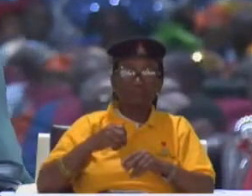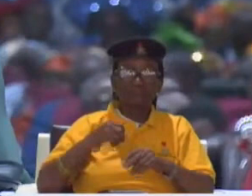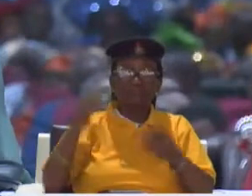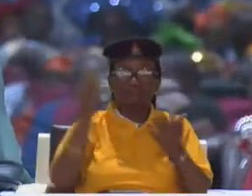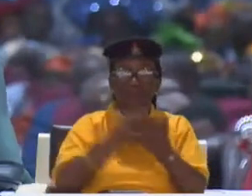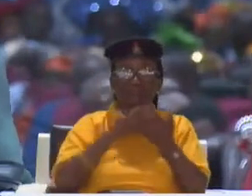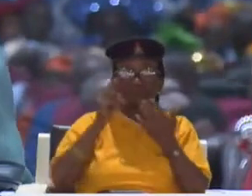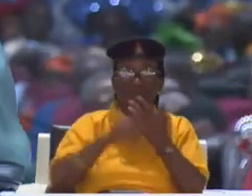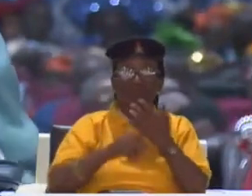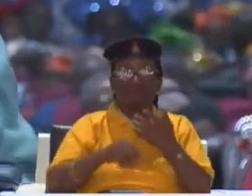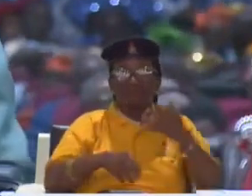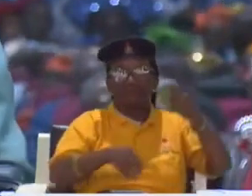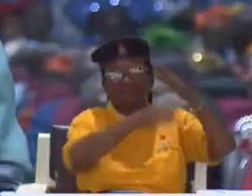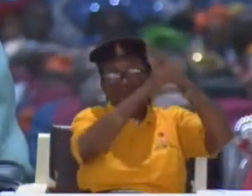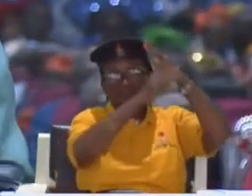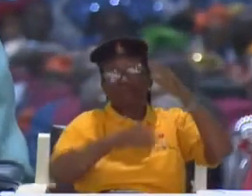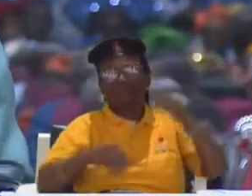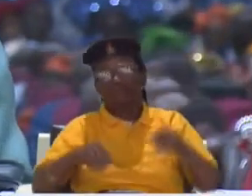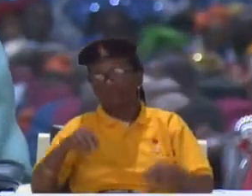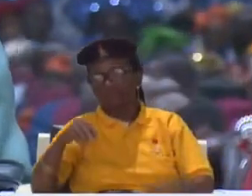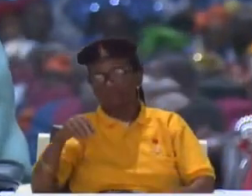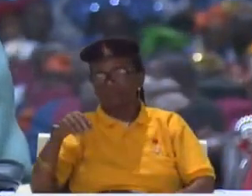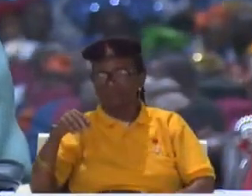darkness go, he